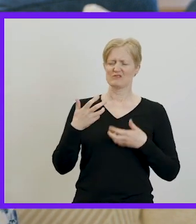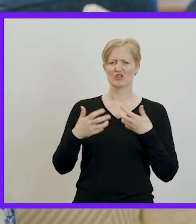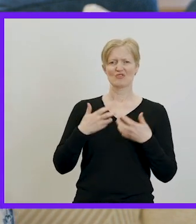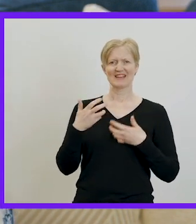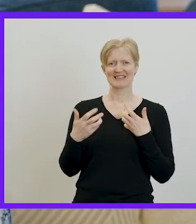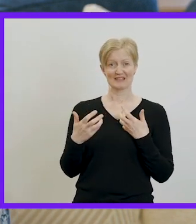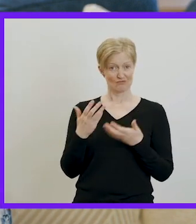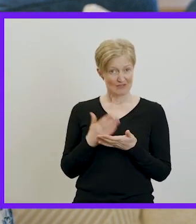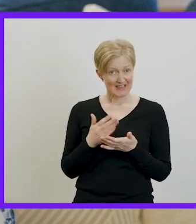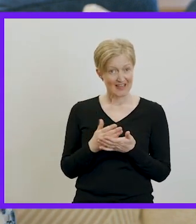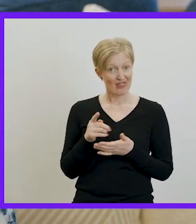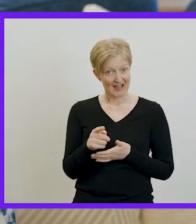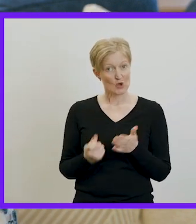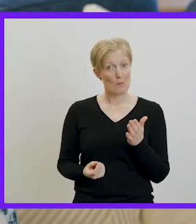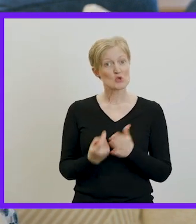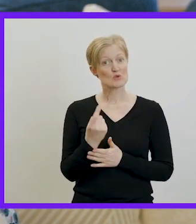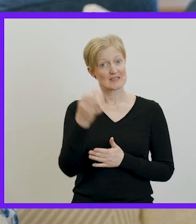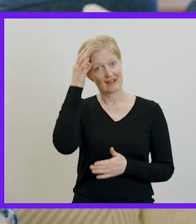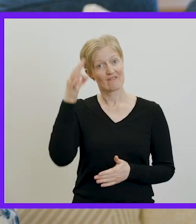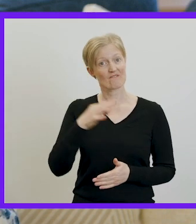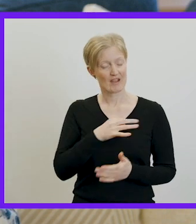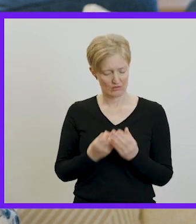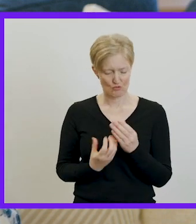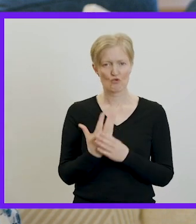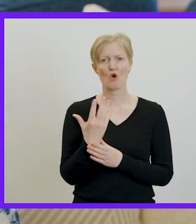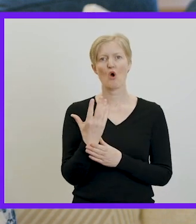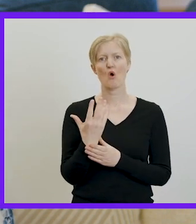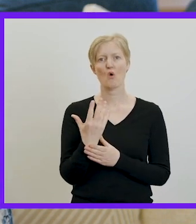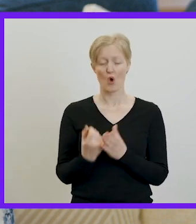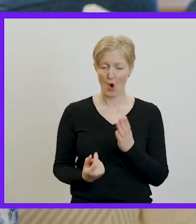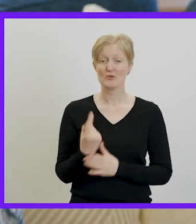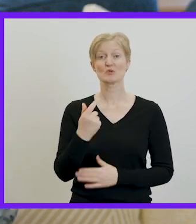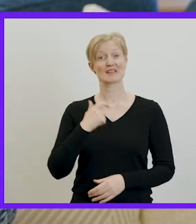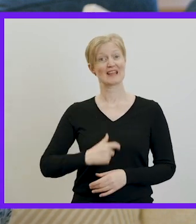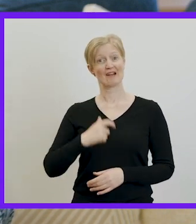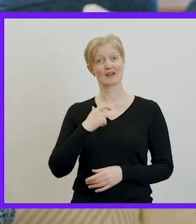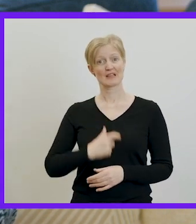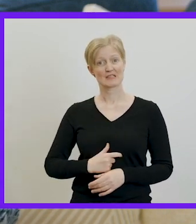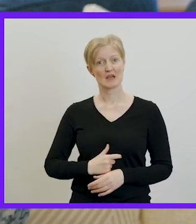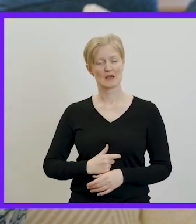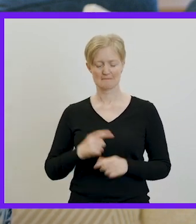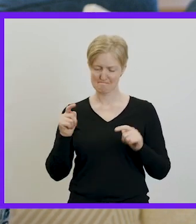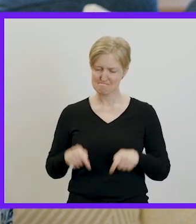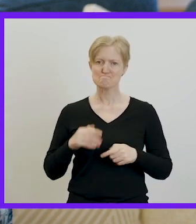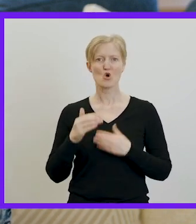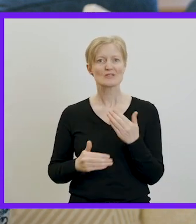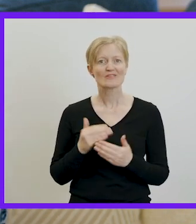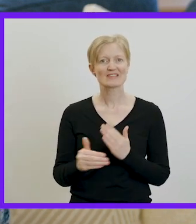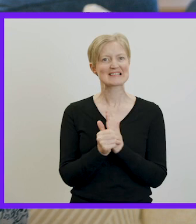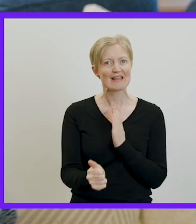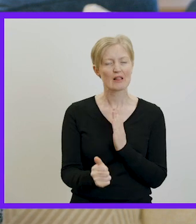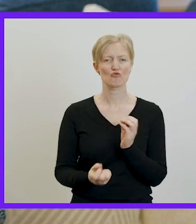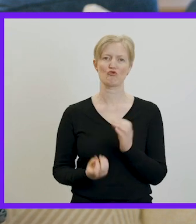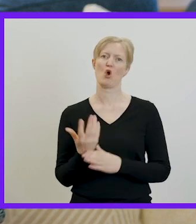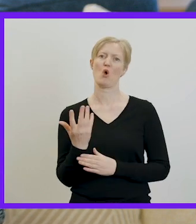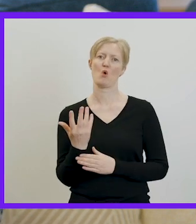me can actually be an opportunity for our faith to grow, an opportunity for our character and our perseverance to